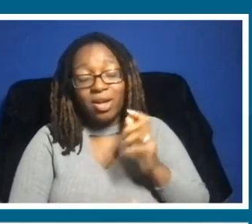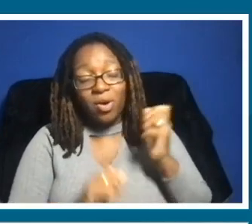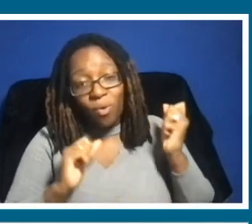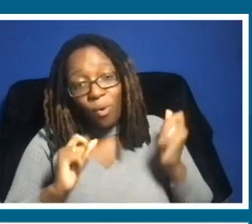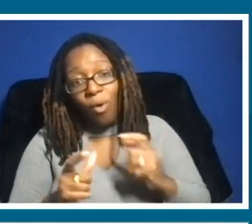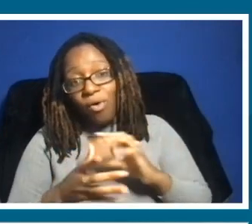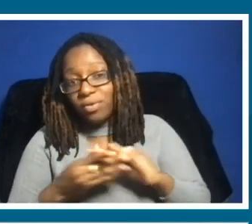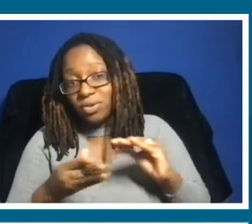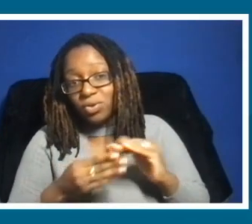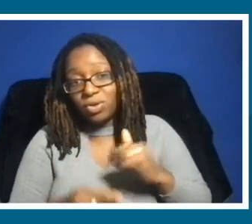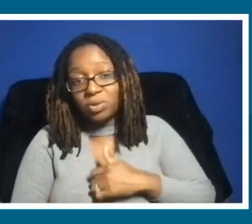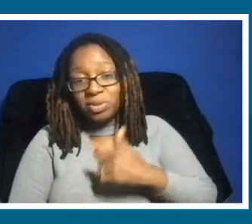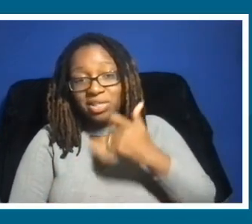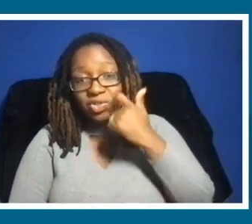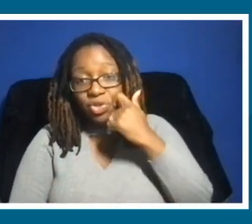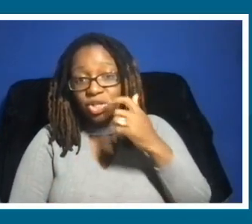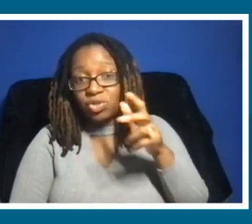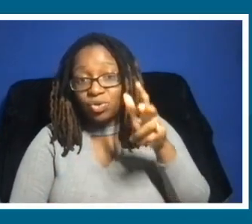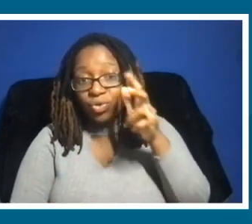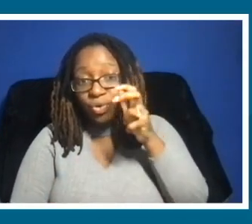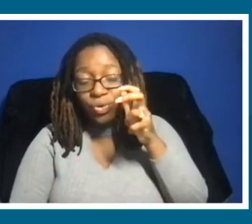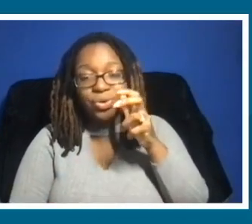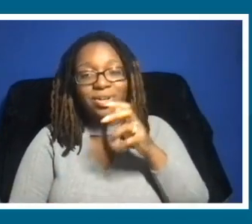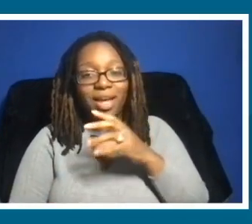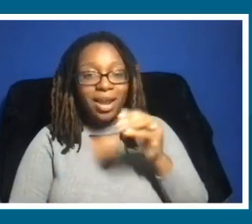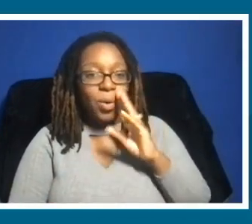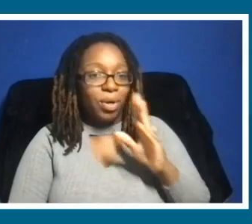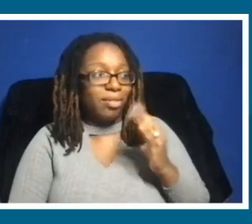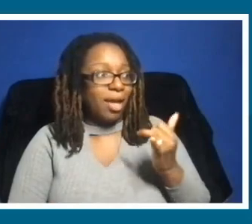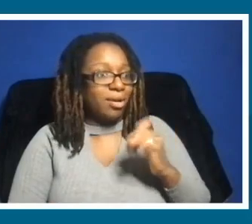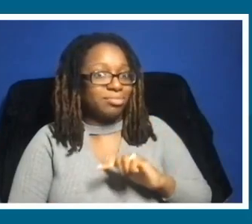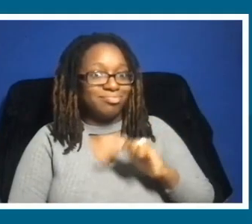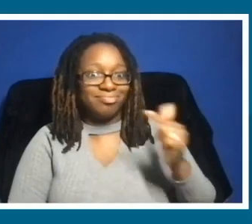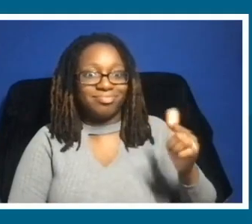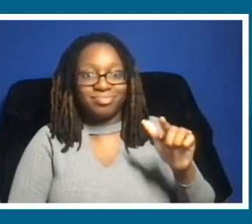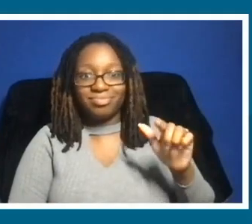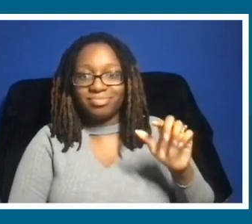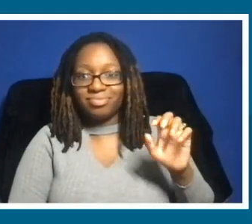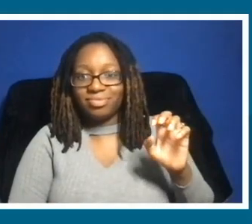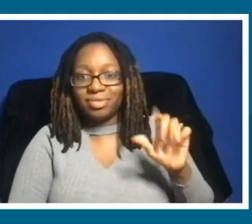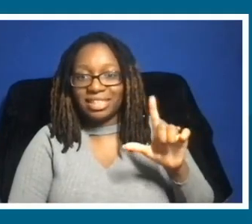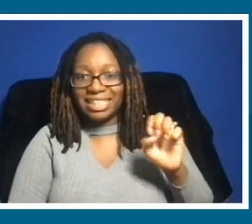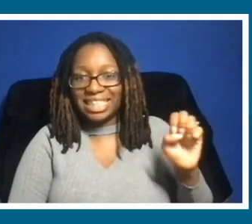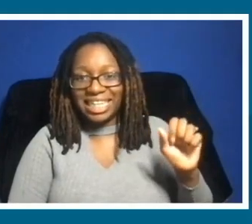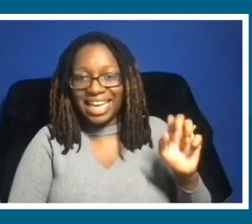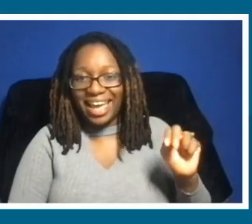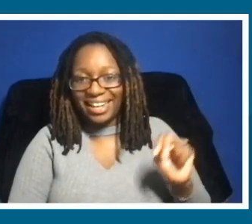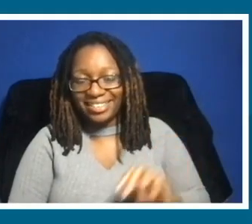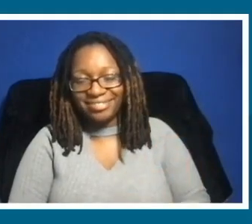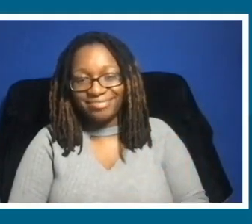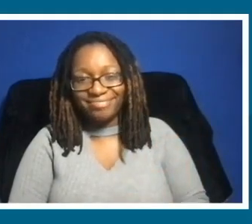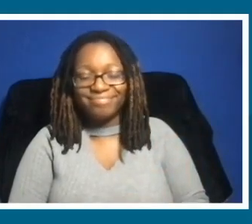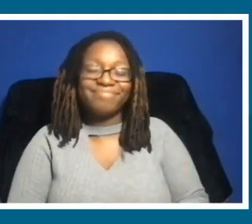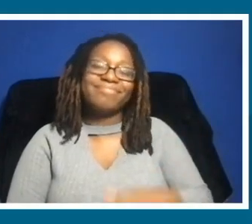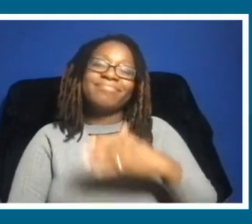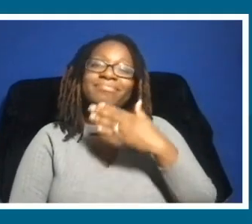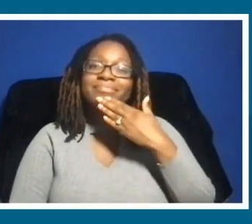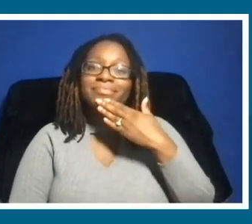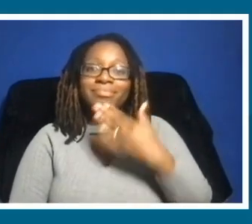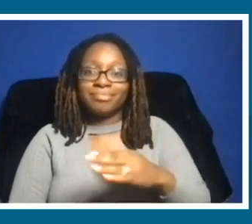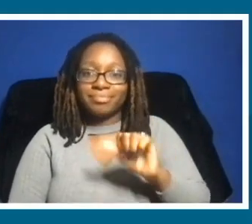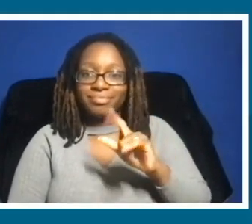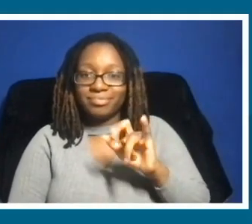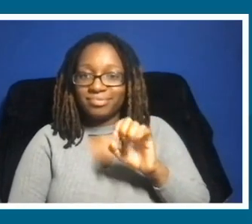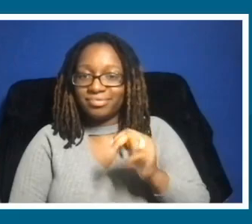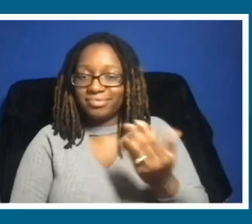we've just heard. And I'll pass it back to Leanne. Thanks, Allison. Again, great